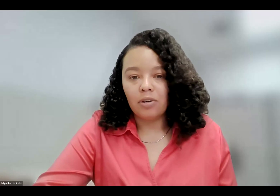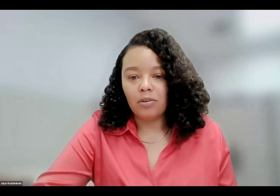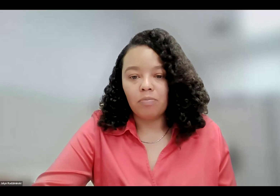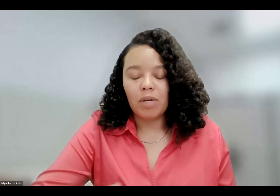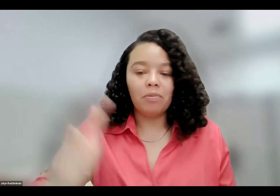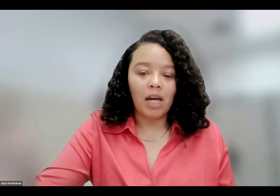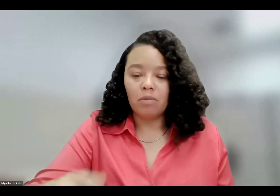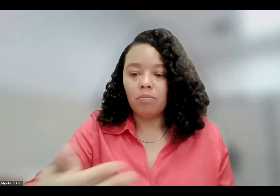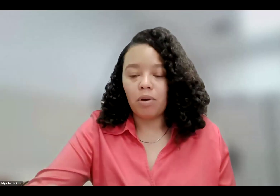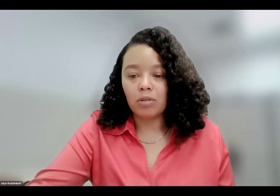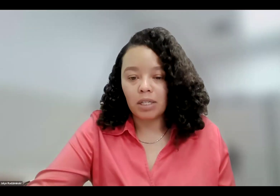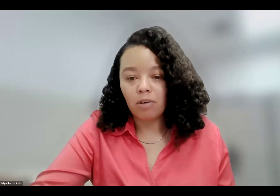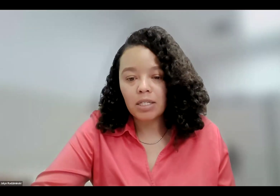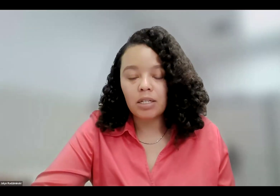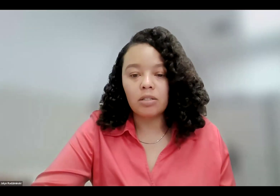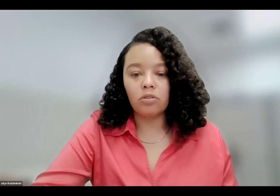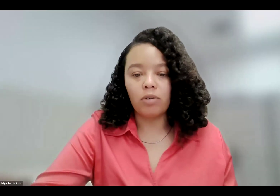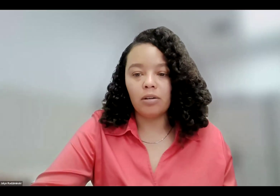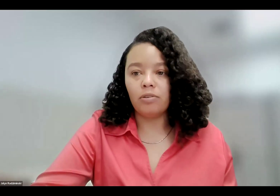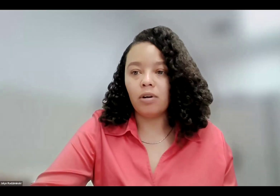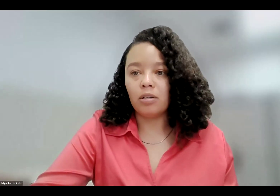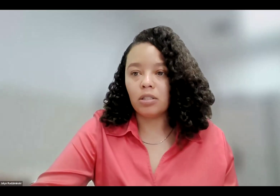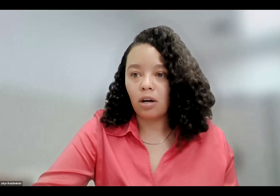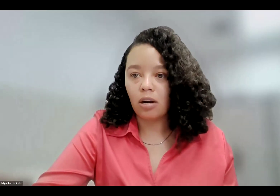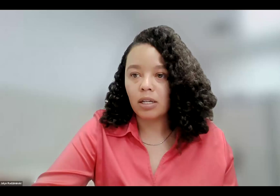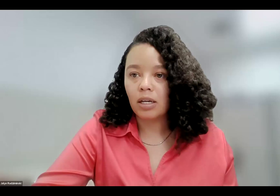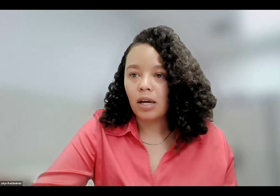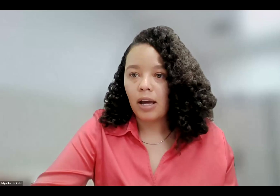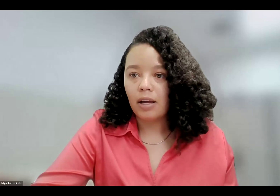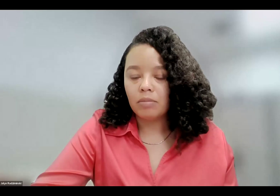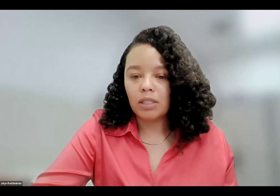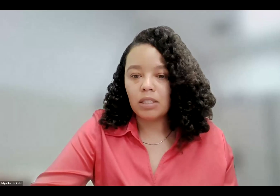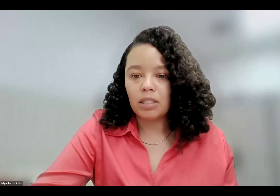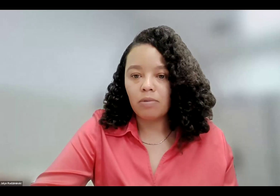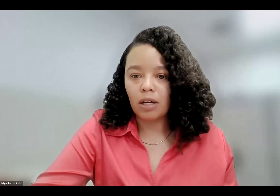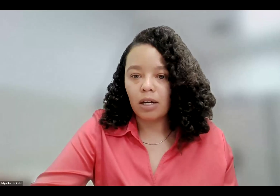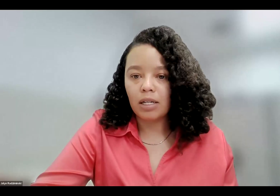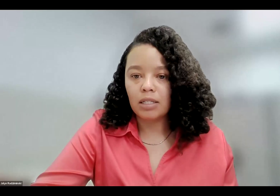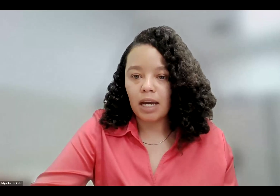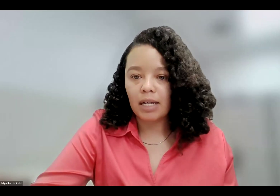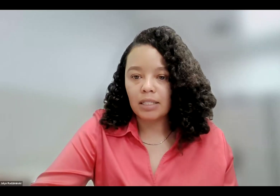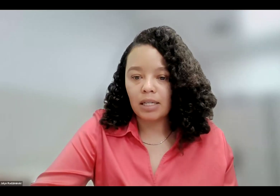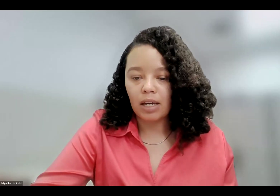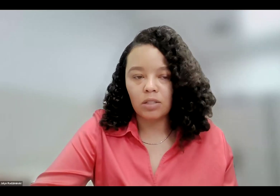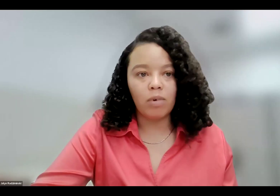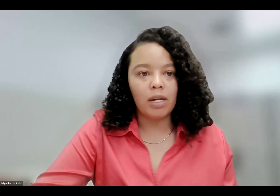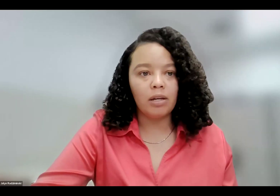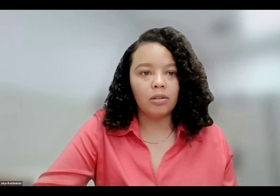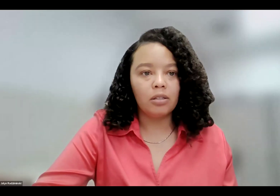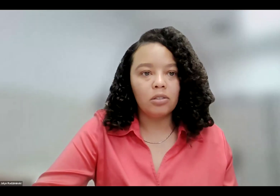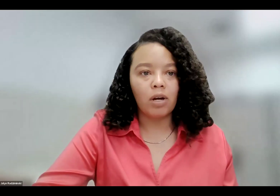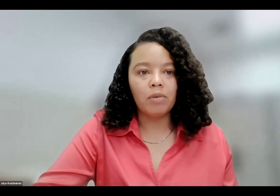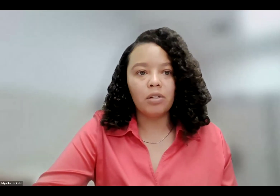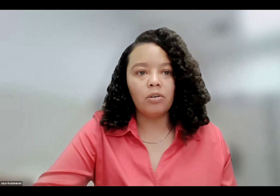I know people have been posting questions throughout you all's talk, just to see what the audience is asking as